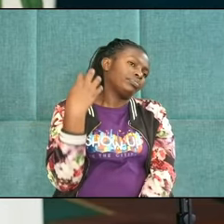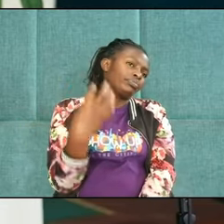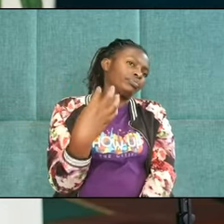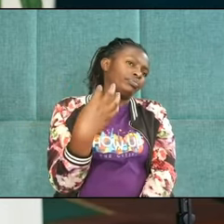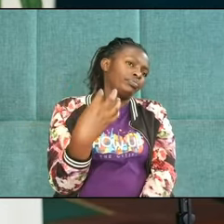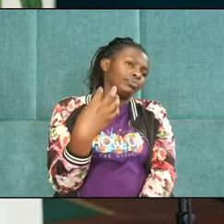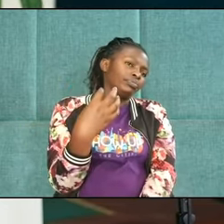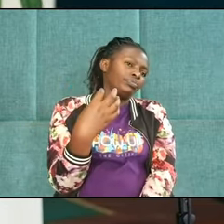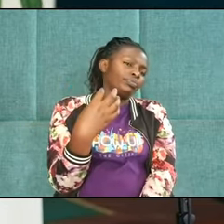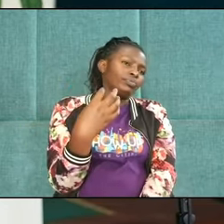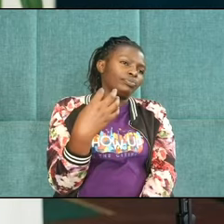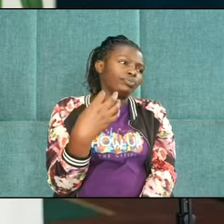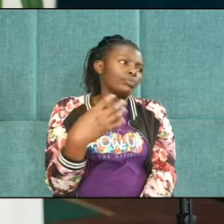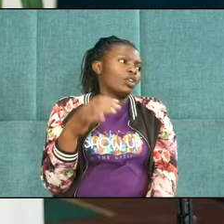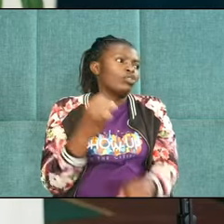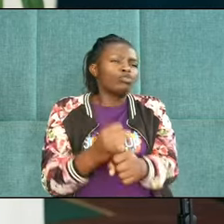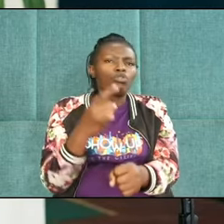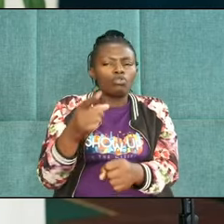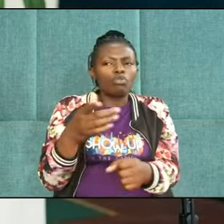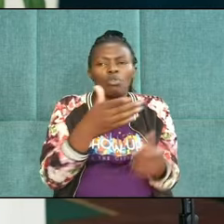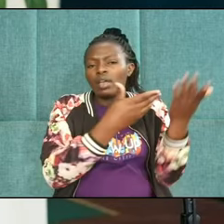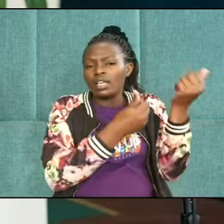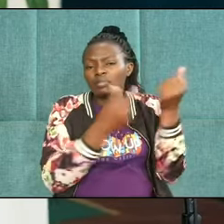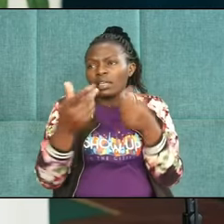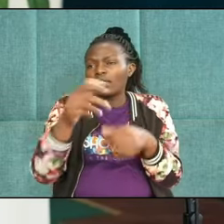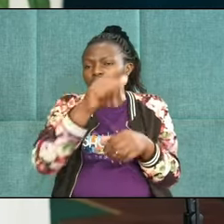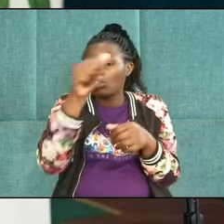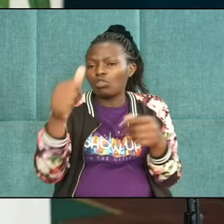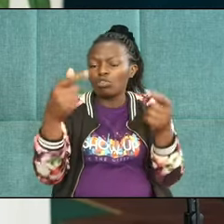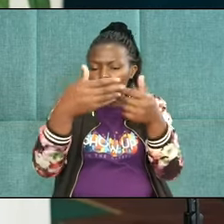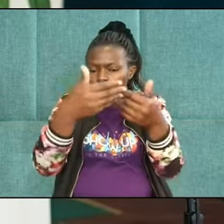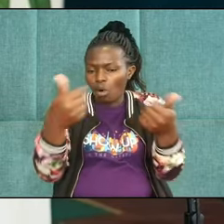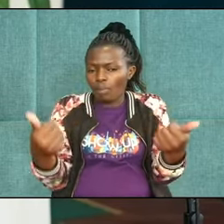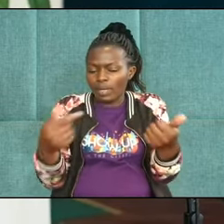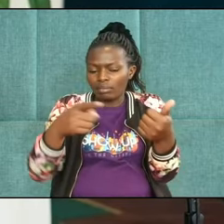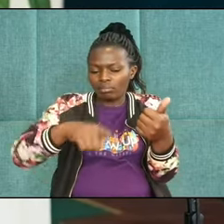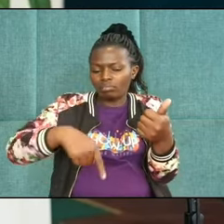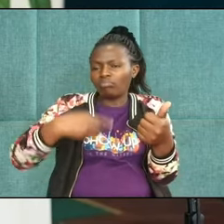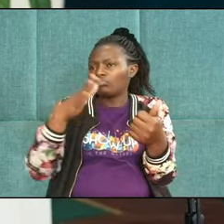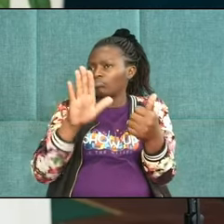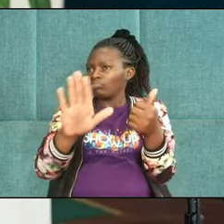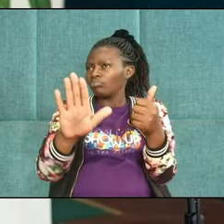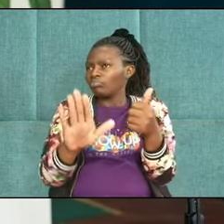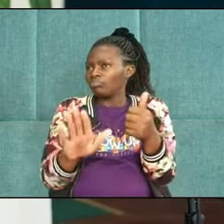do you expect the door to open by itself? You are knocking